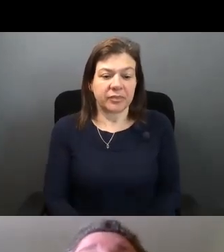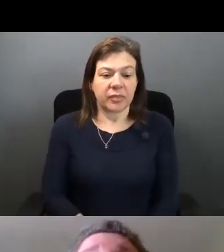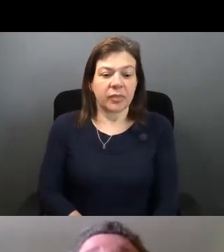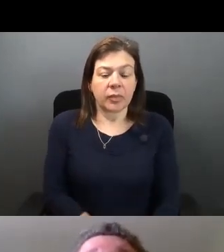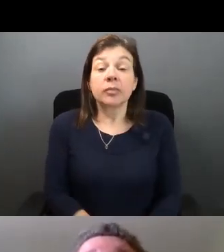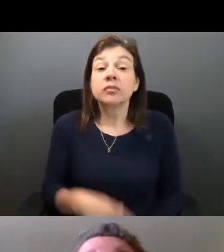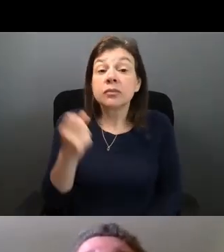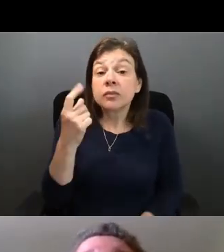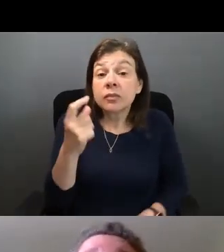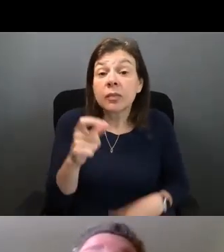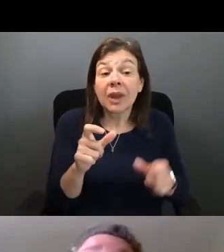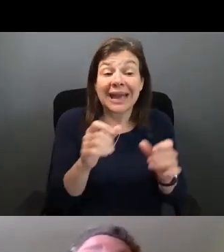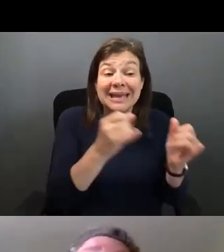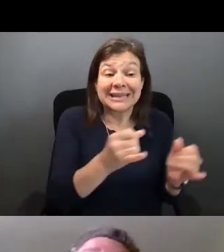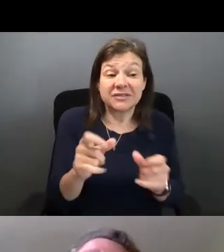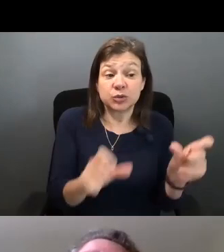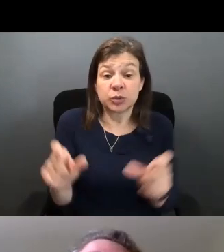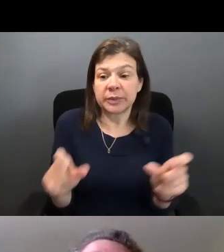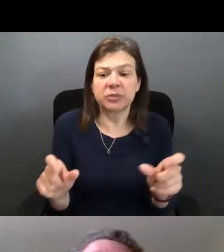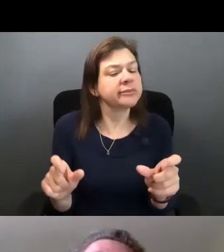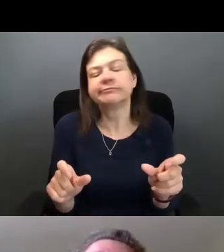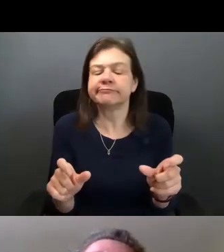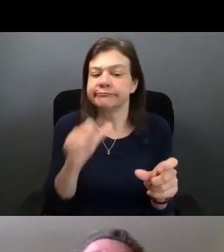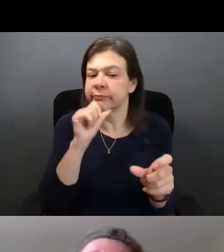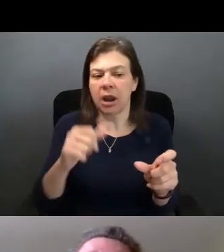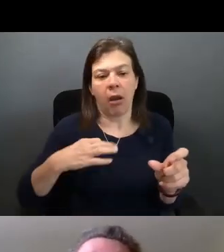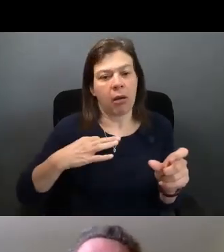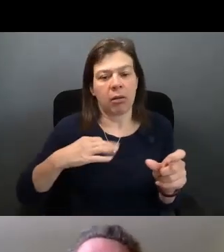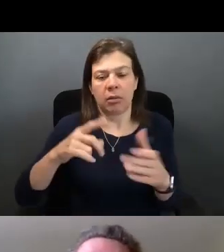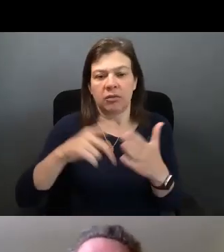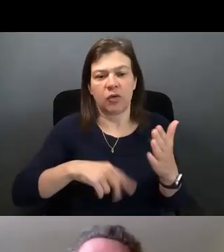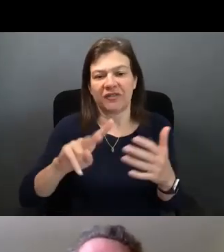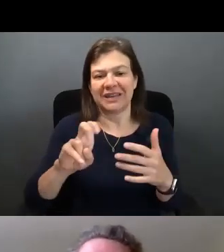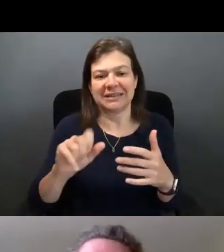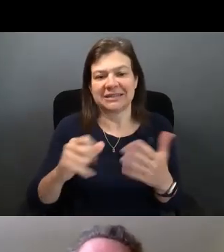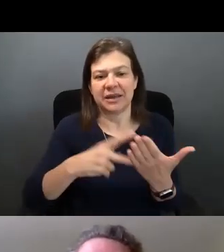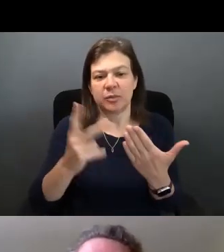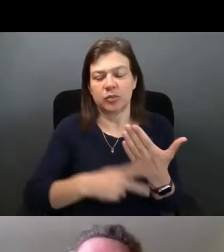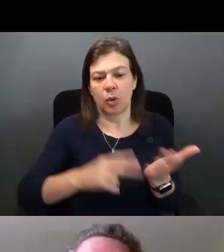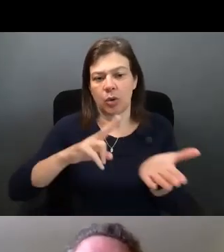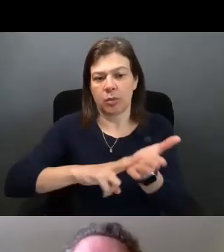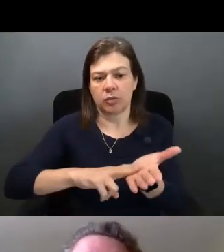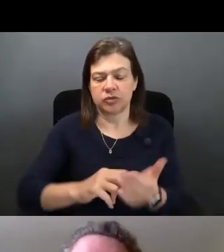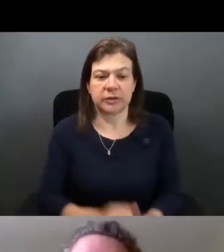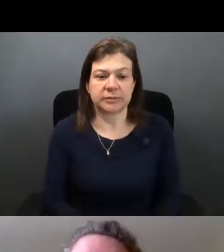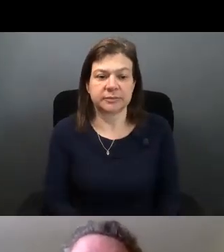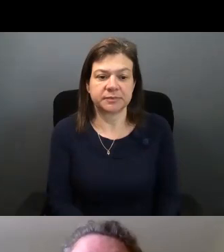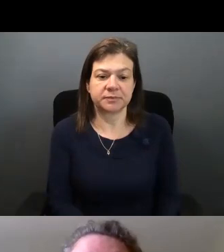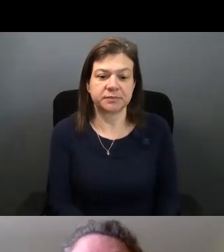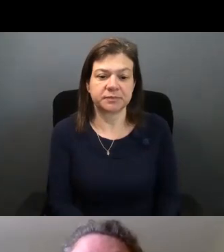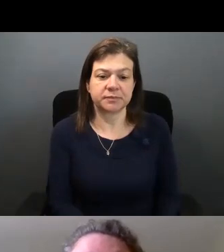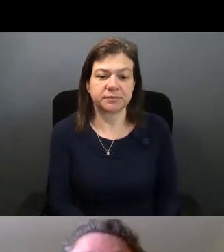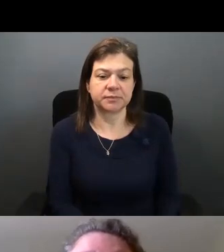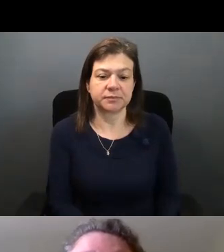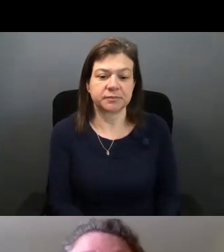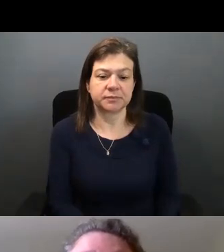Please note that individuals are not eligible to apply for a VSA program contract.